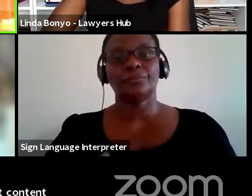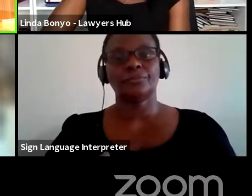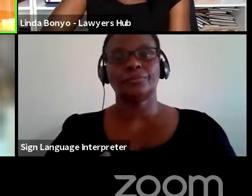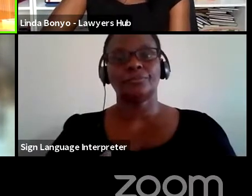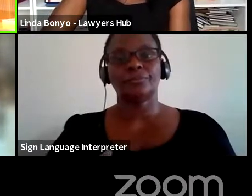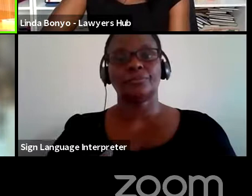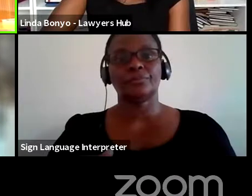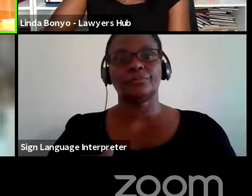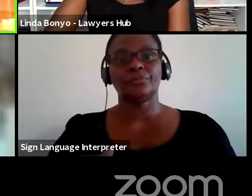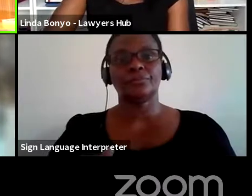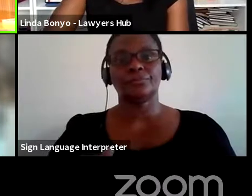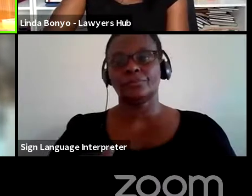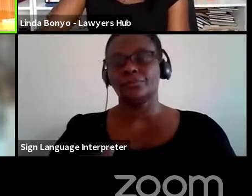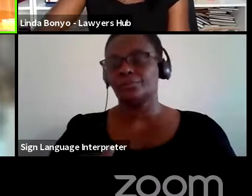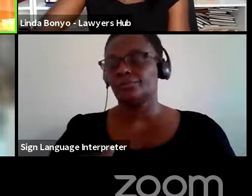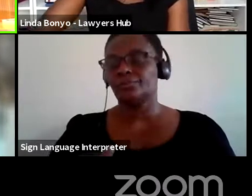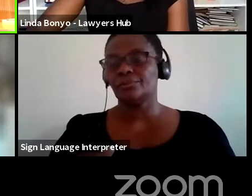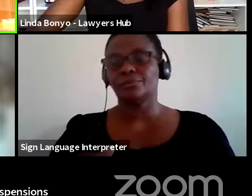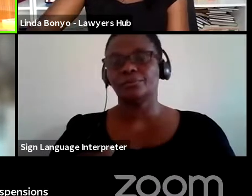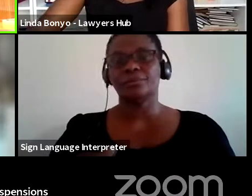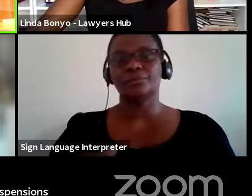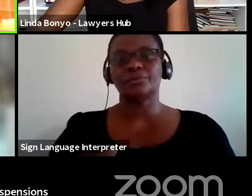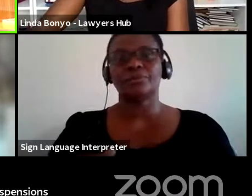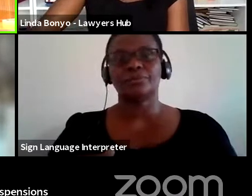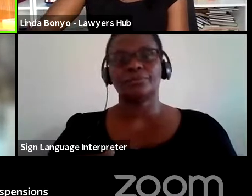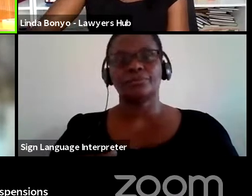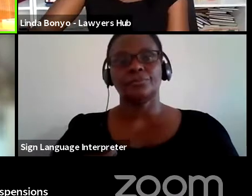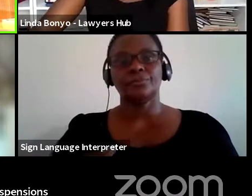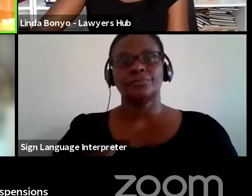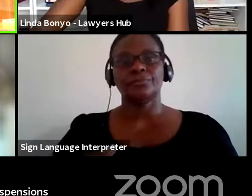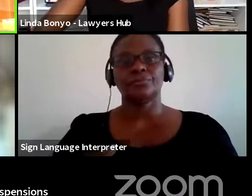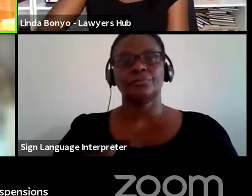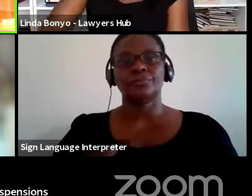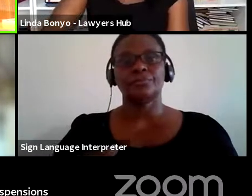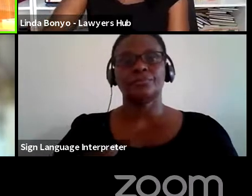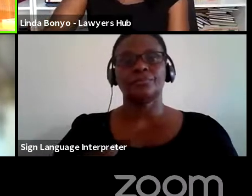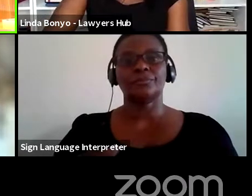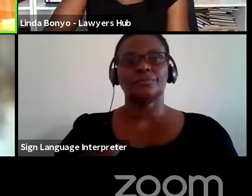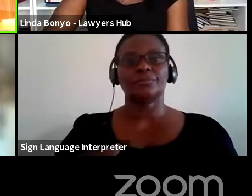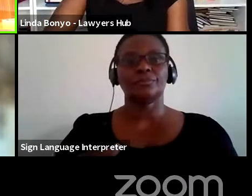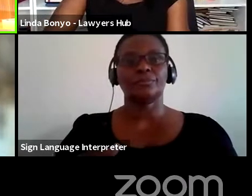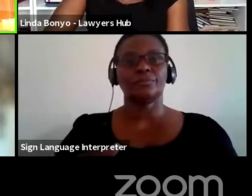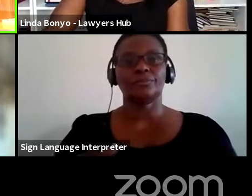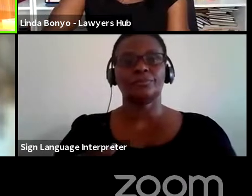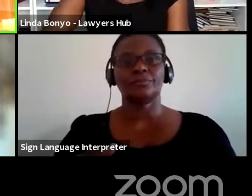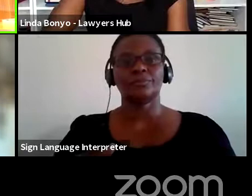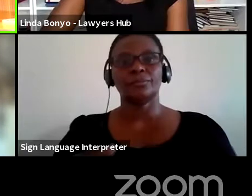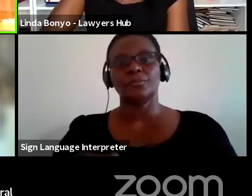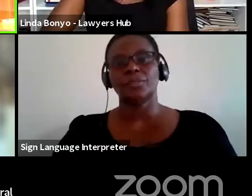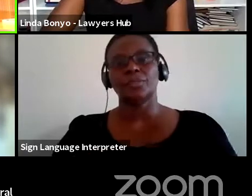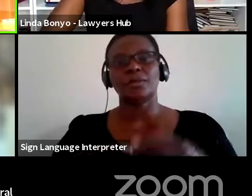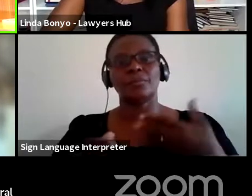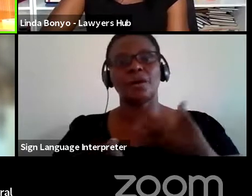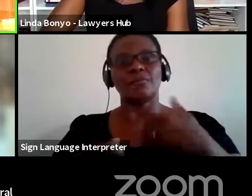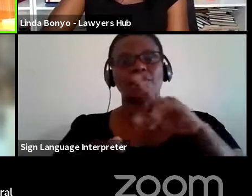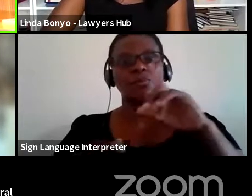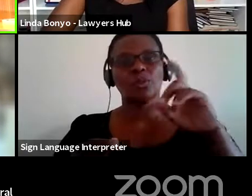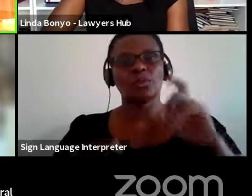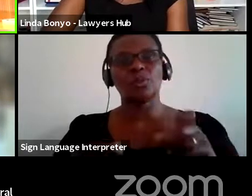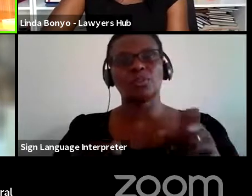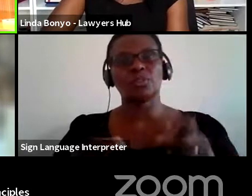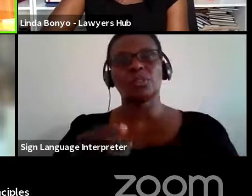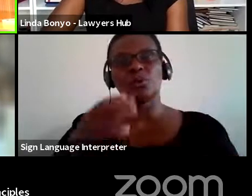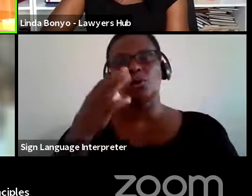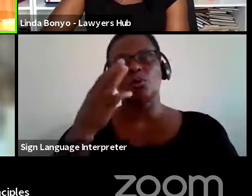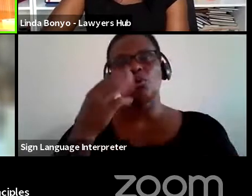account suspensions and content takedown. We had several questions about whether the Santa Clara principles had been useful